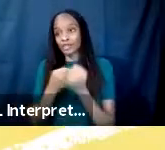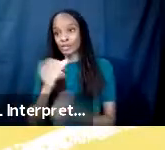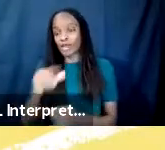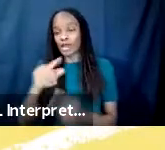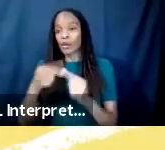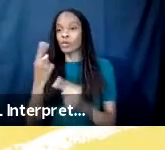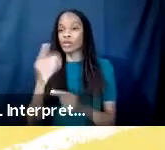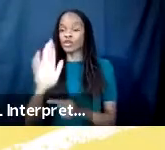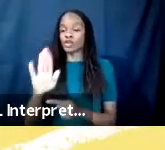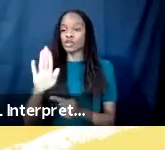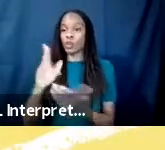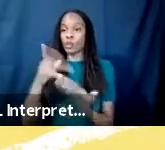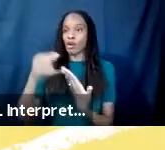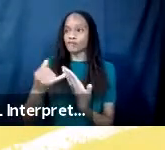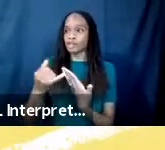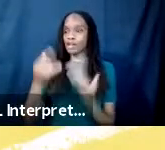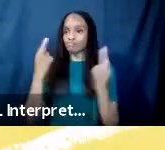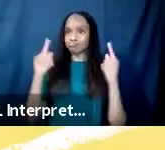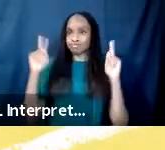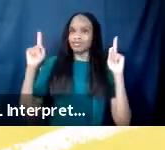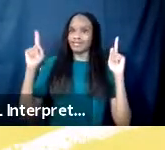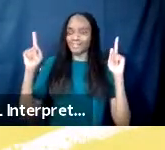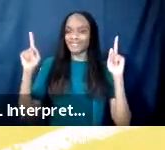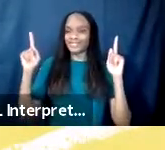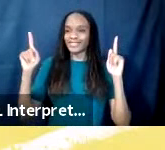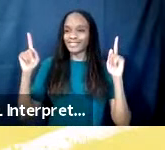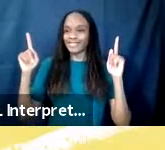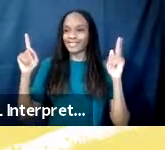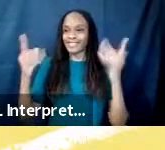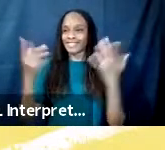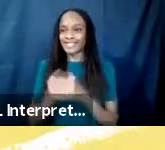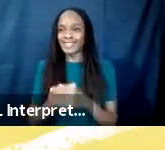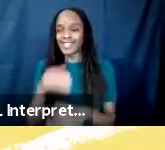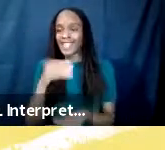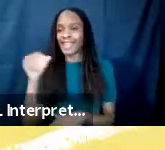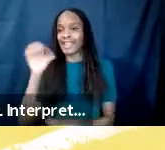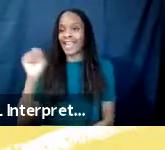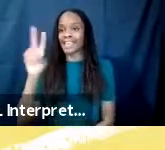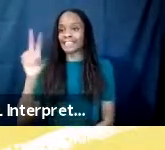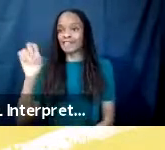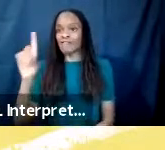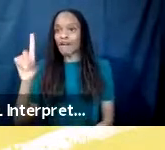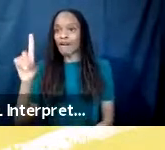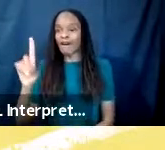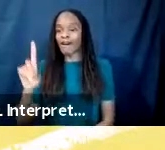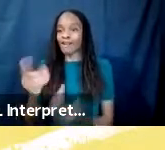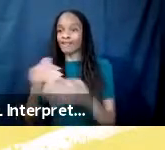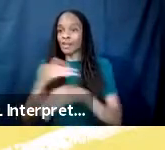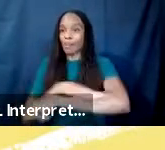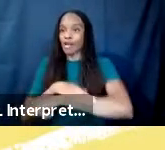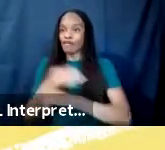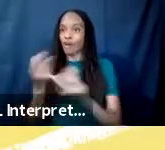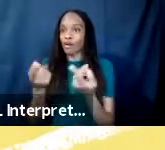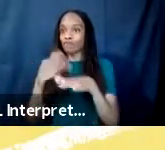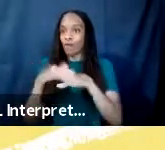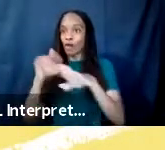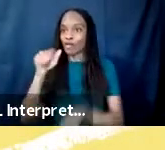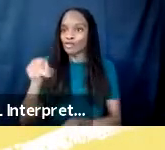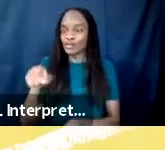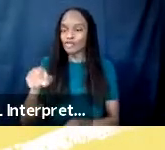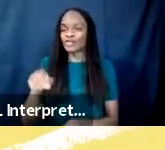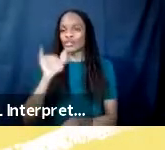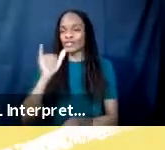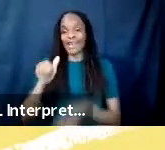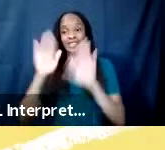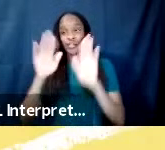your projects is successful and a SVOD platform comes calling. That's great news for everyone involved. We love to